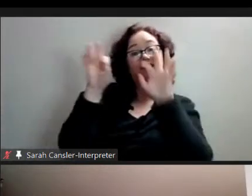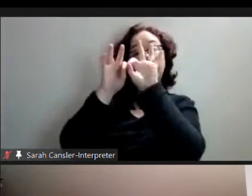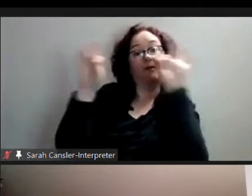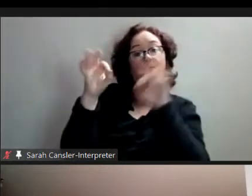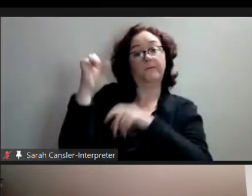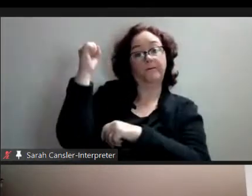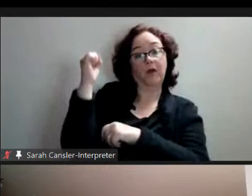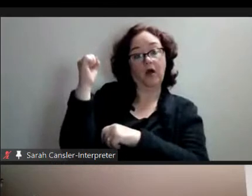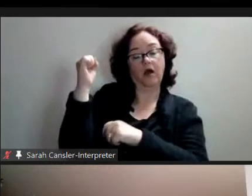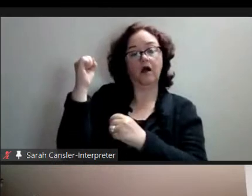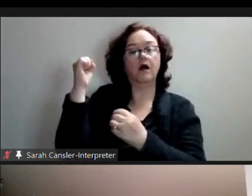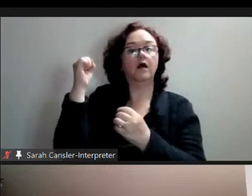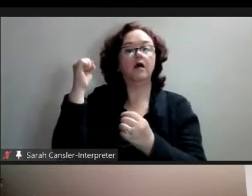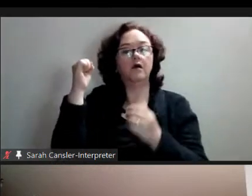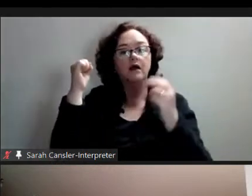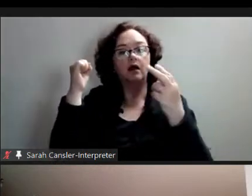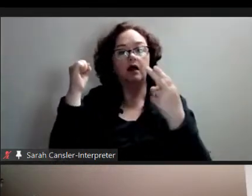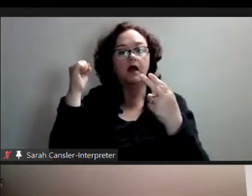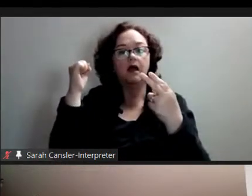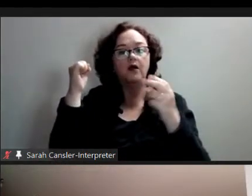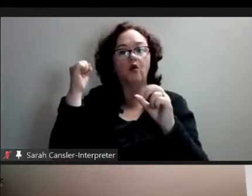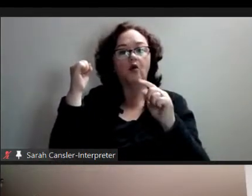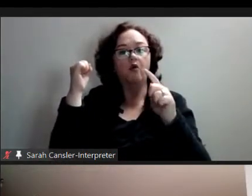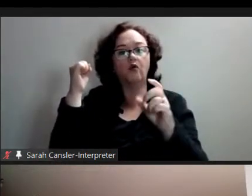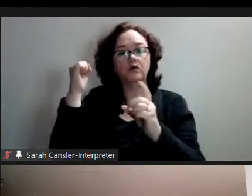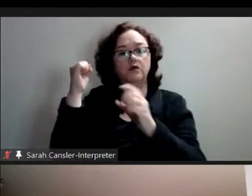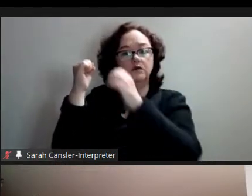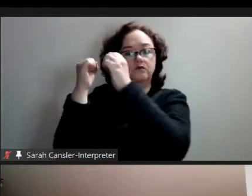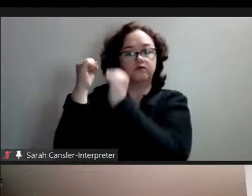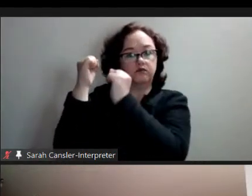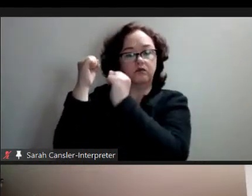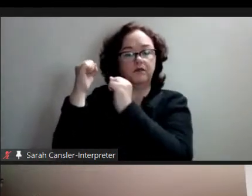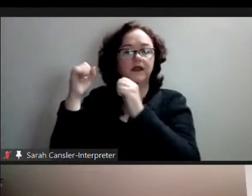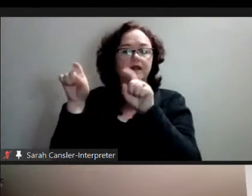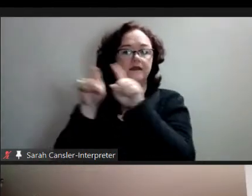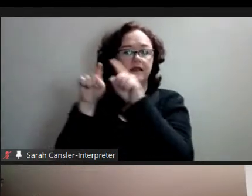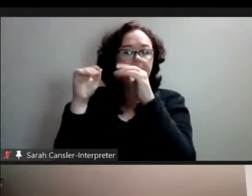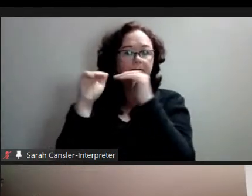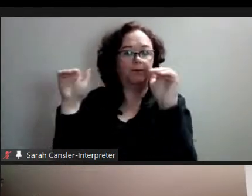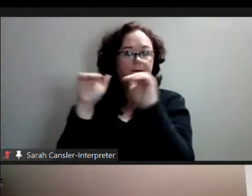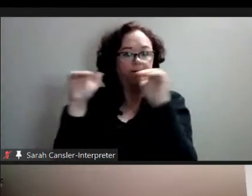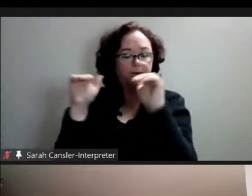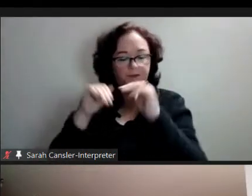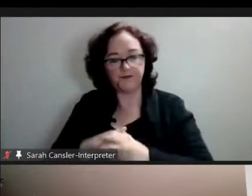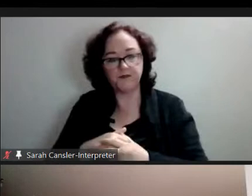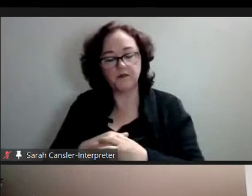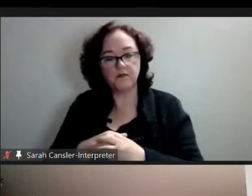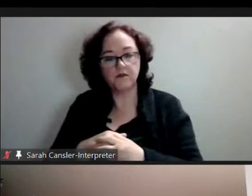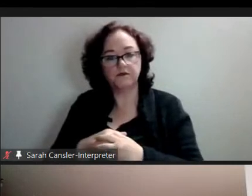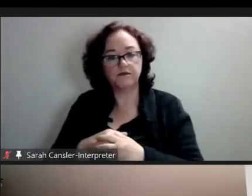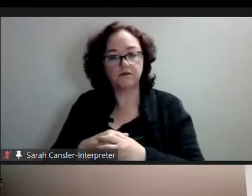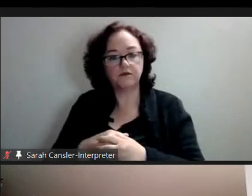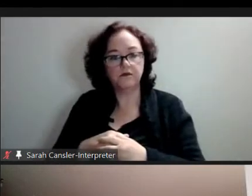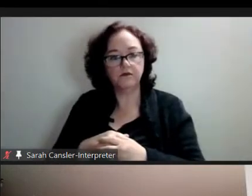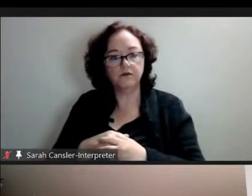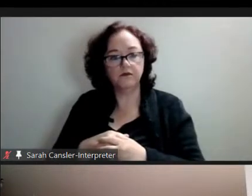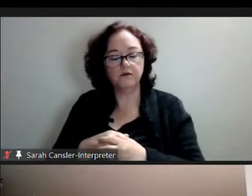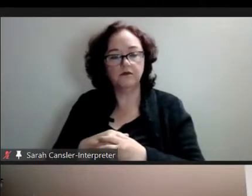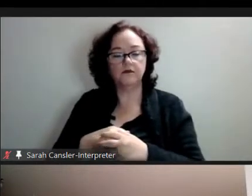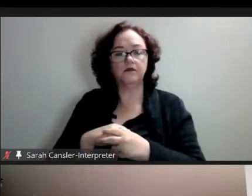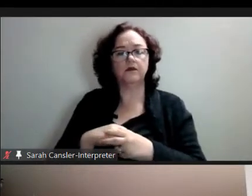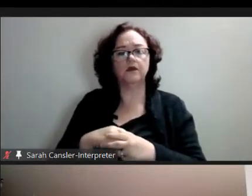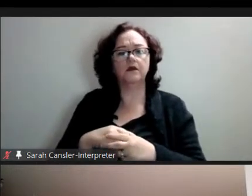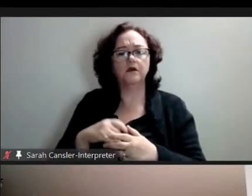that. Further down in various positions throughout the car, we have, if you saw in some of the pictures, we have